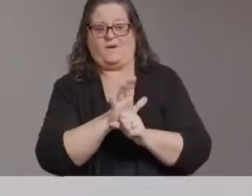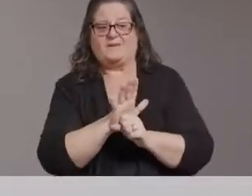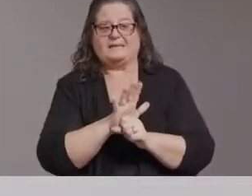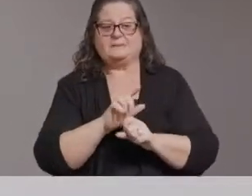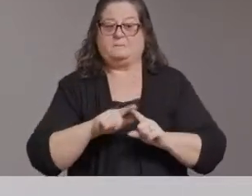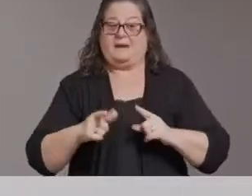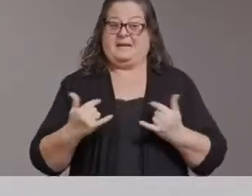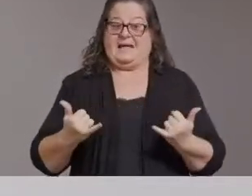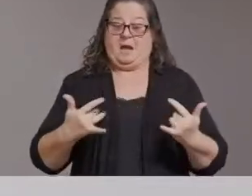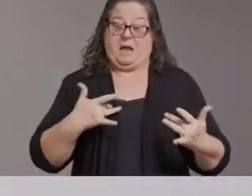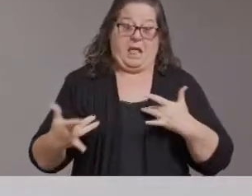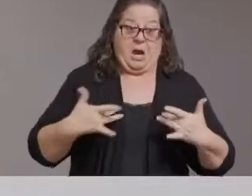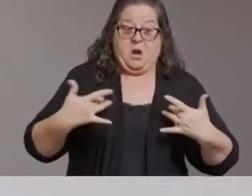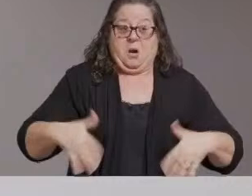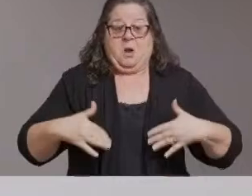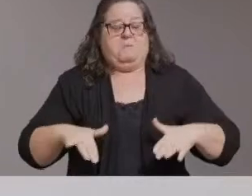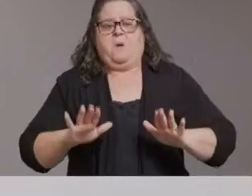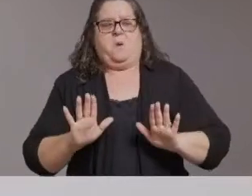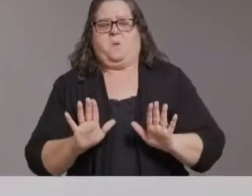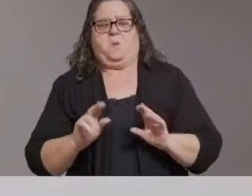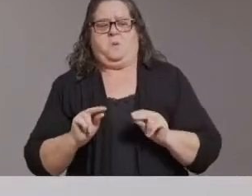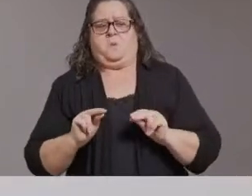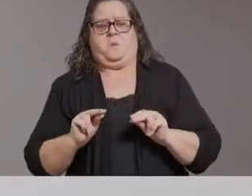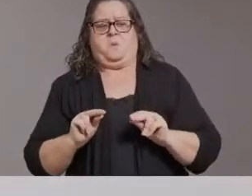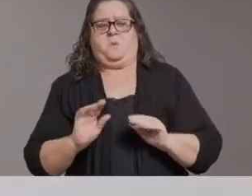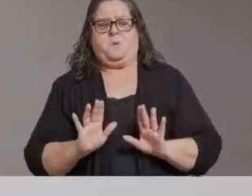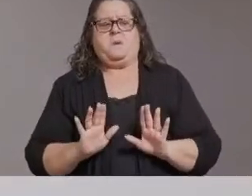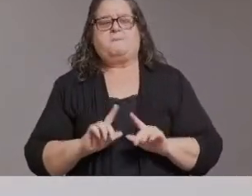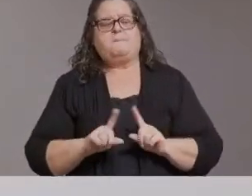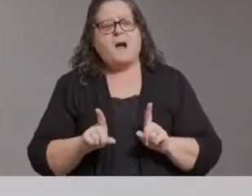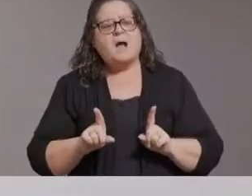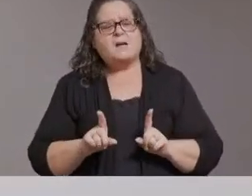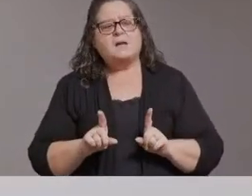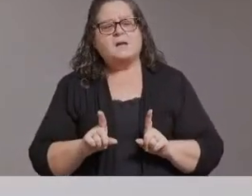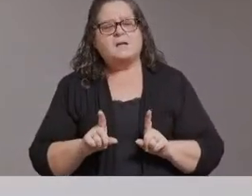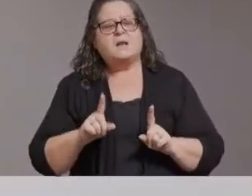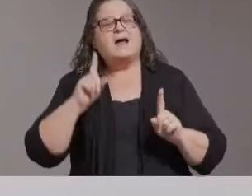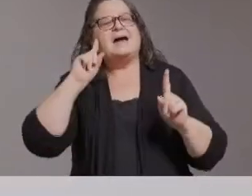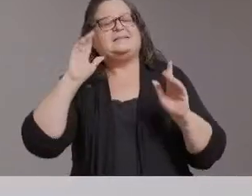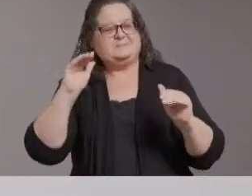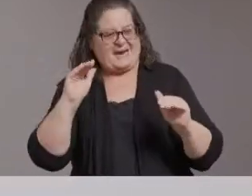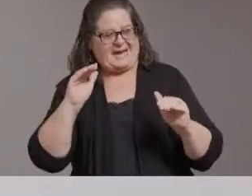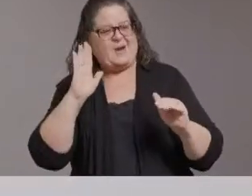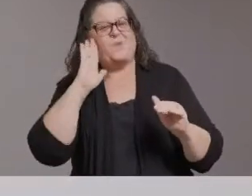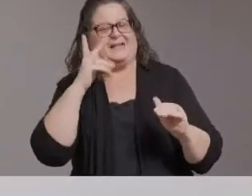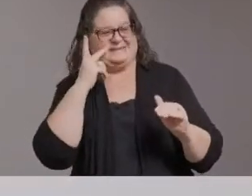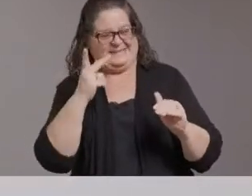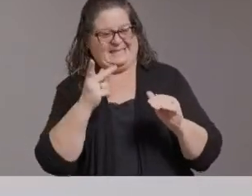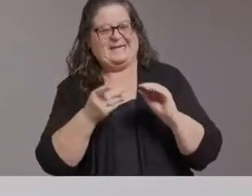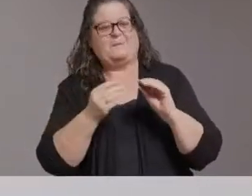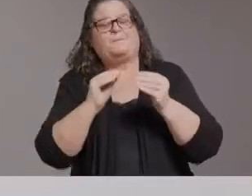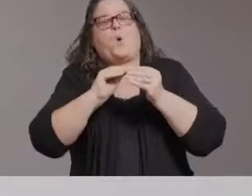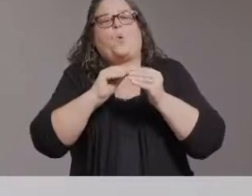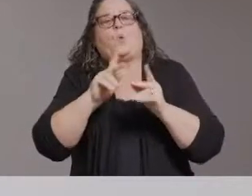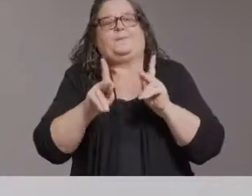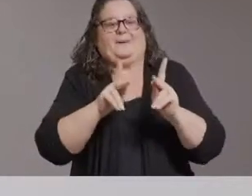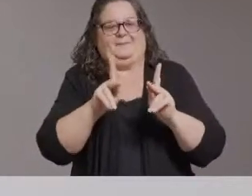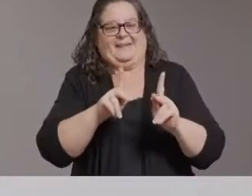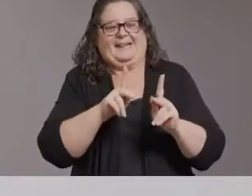alarmed. I would agree with that assessment. We anticipate seeing cases as people come back together.